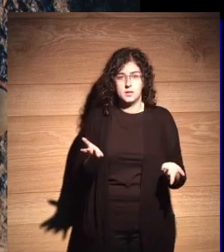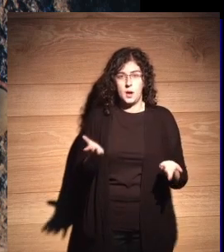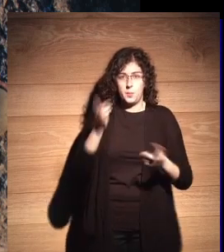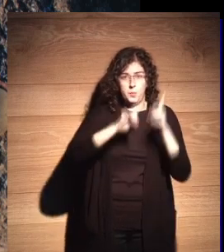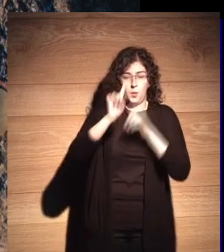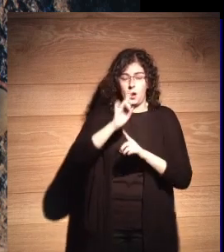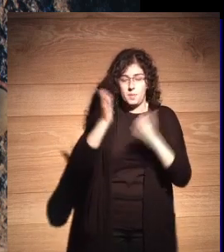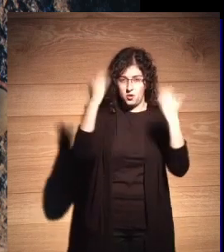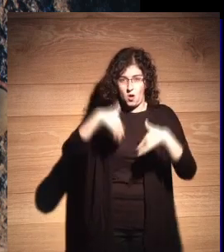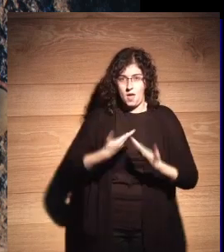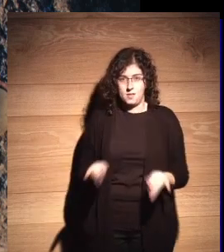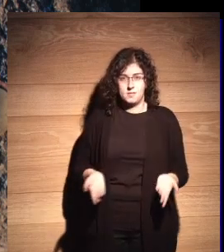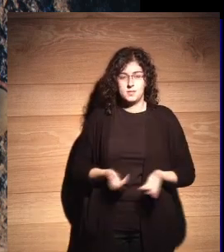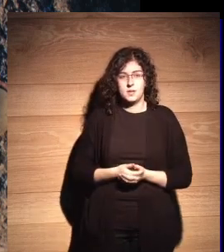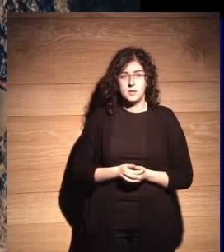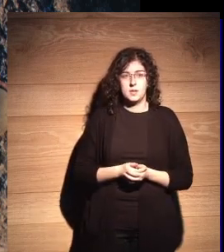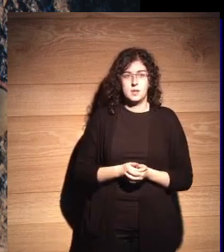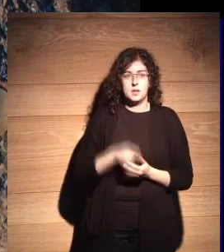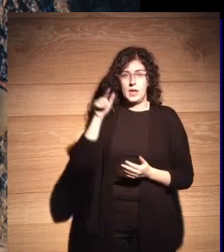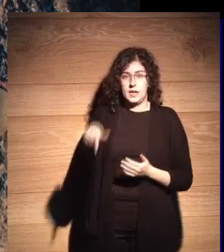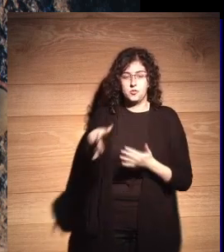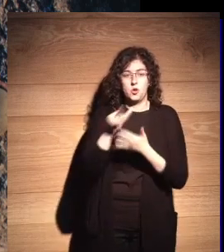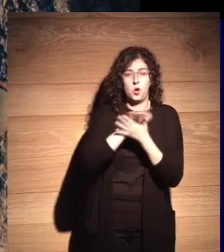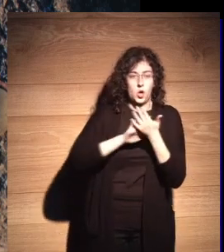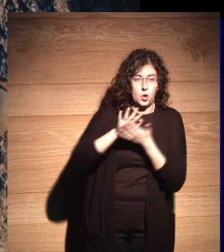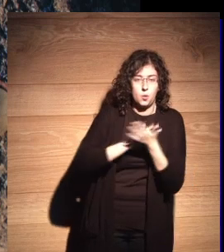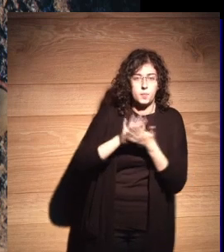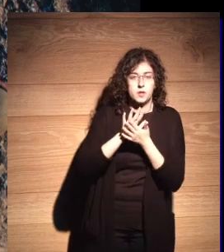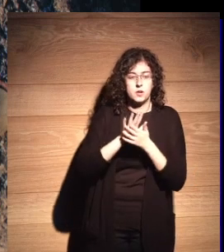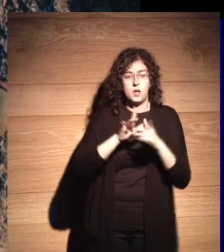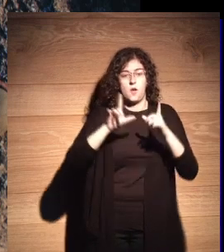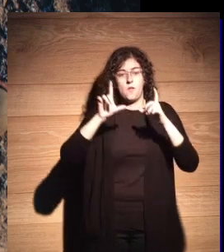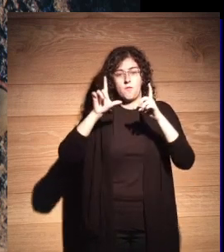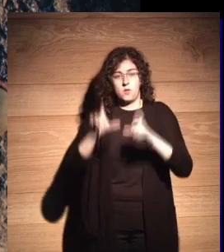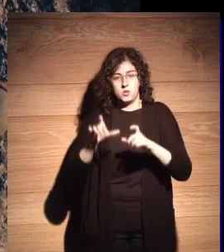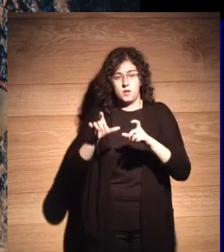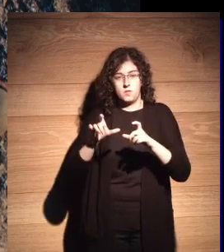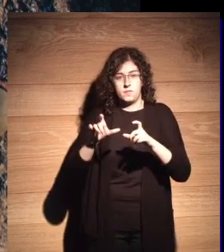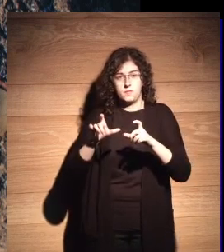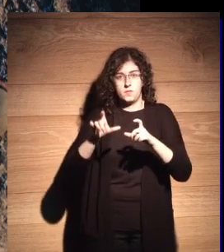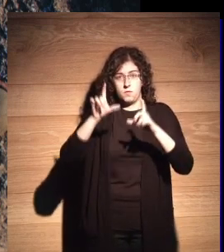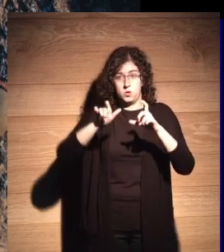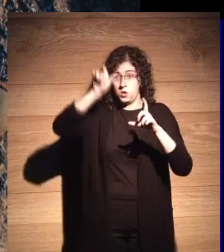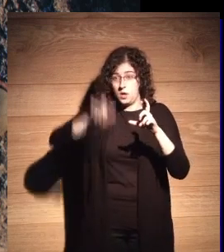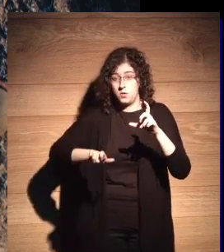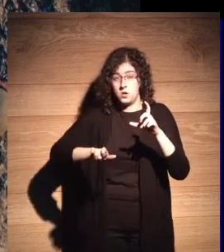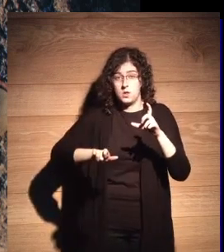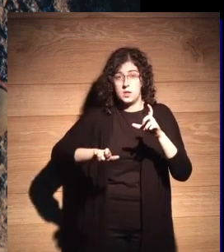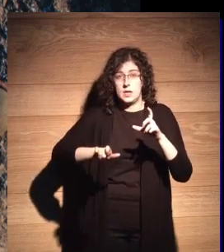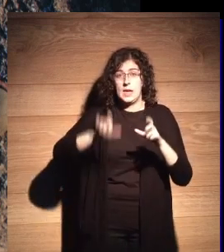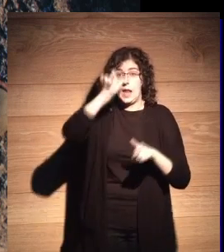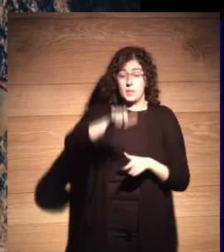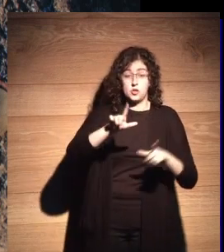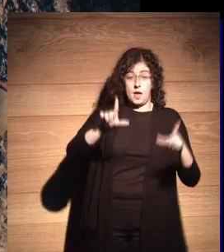think, a conversation between the photographer, and when you do a portrait, it's both sides do a step forward to